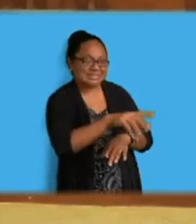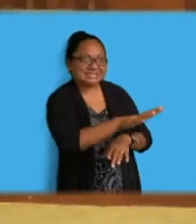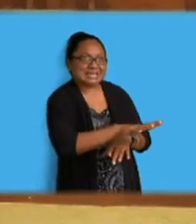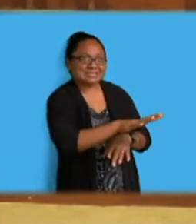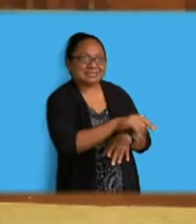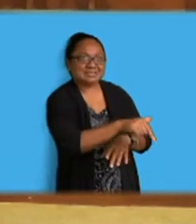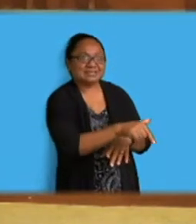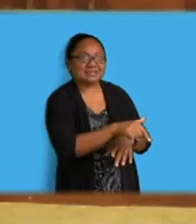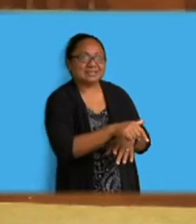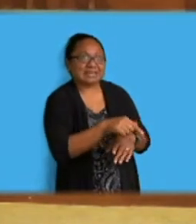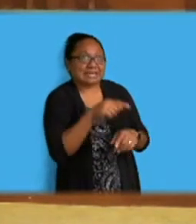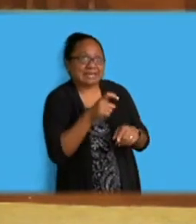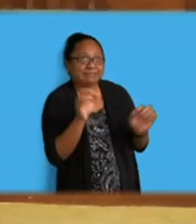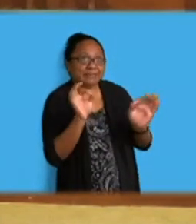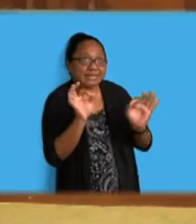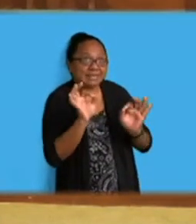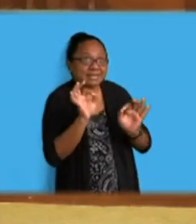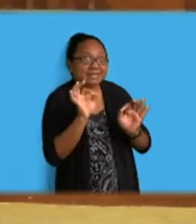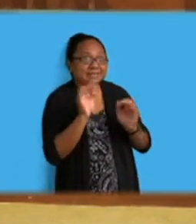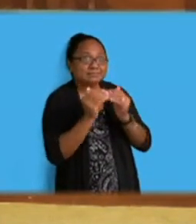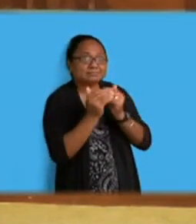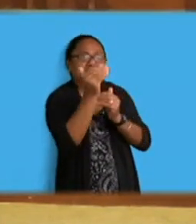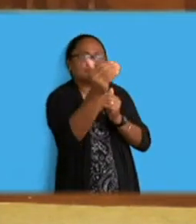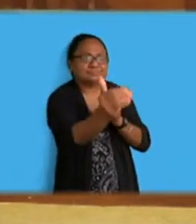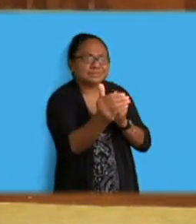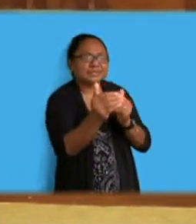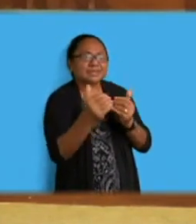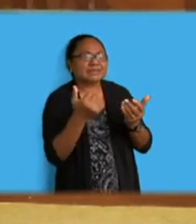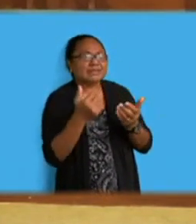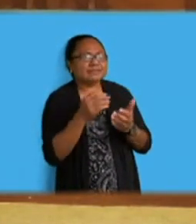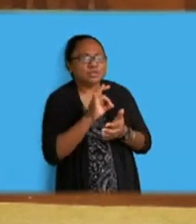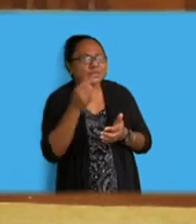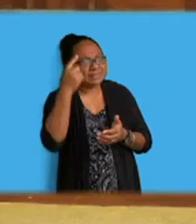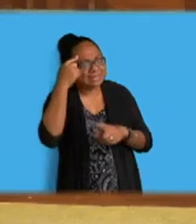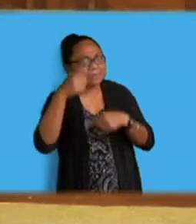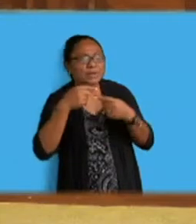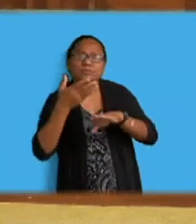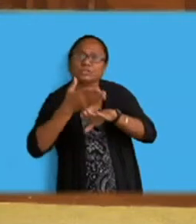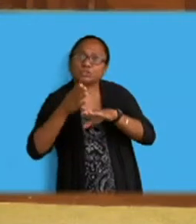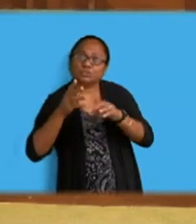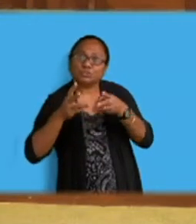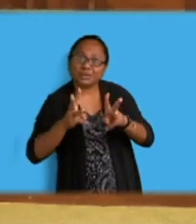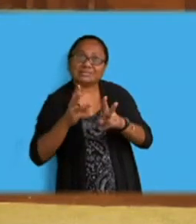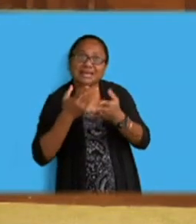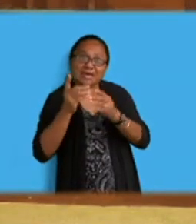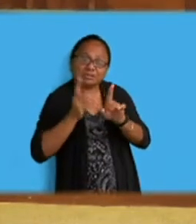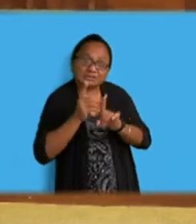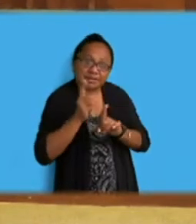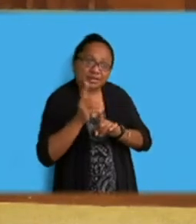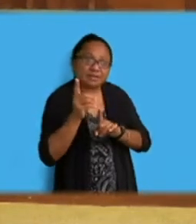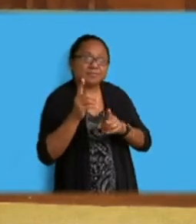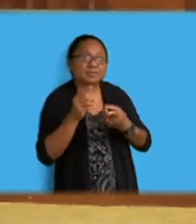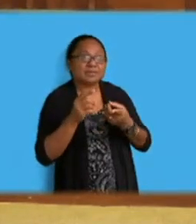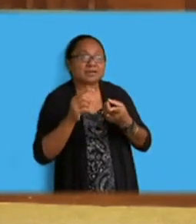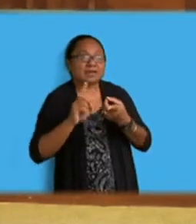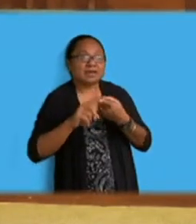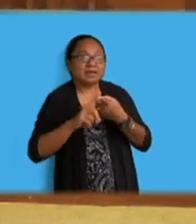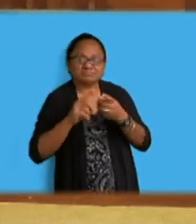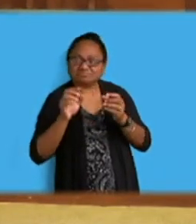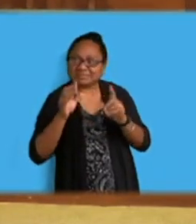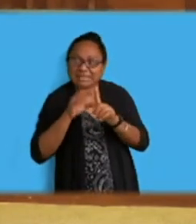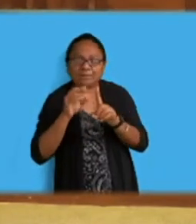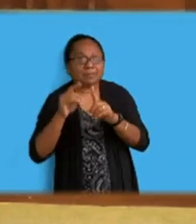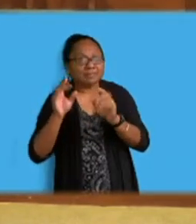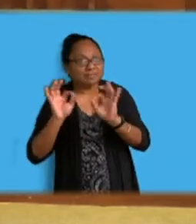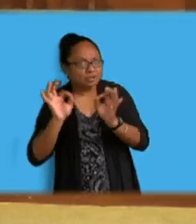without that, without looking at new ways of doing these things, with the appropriate policies, with the right